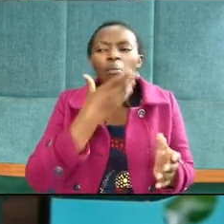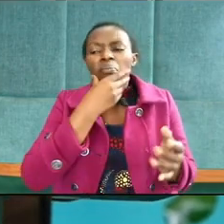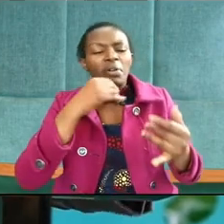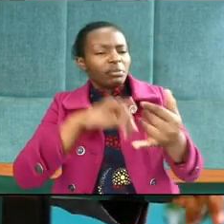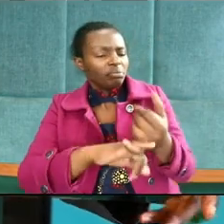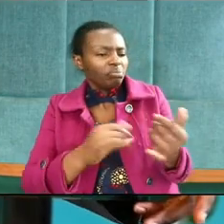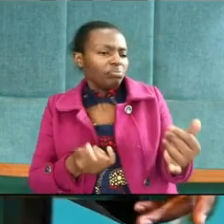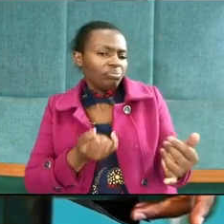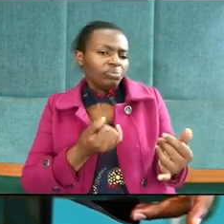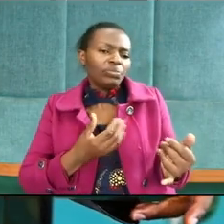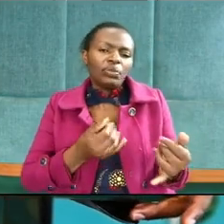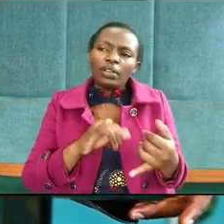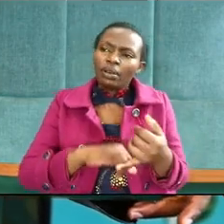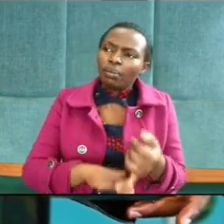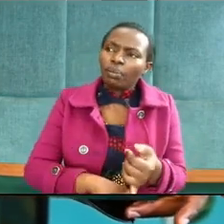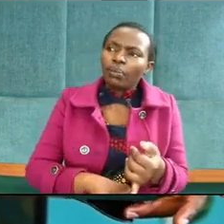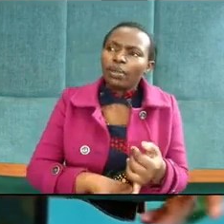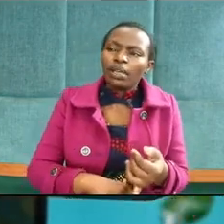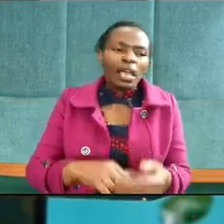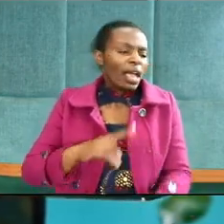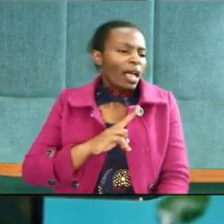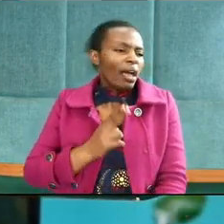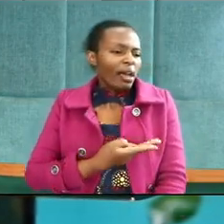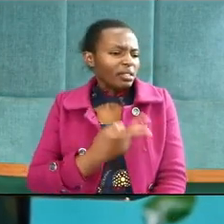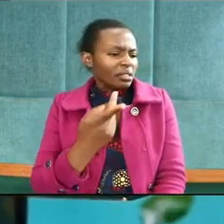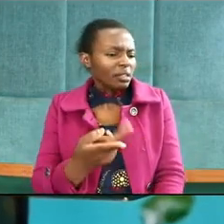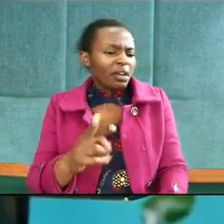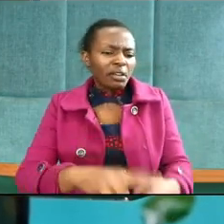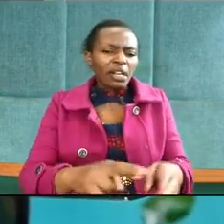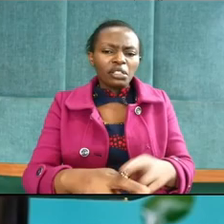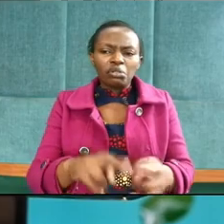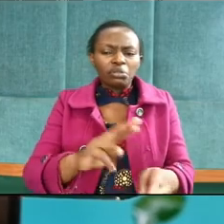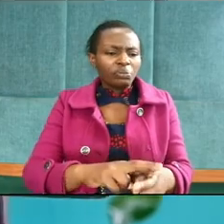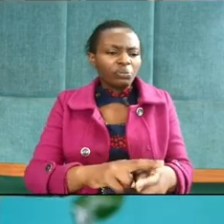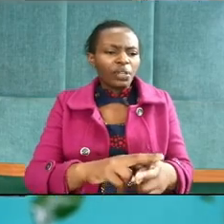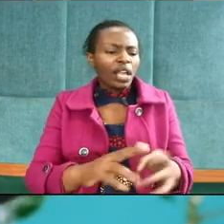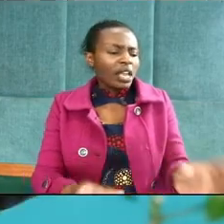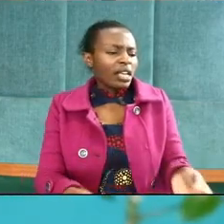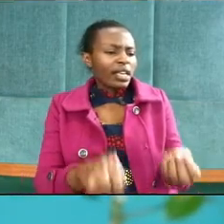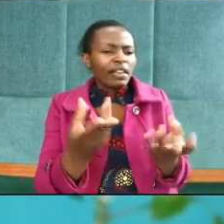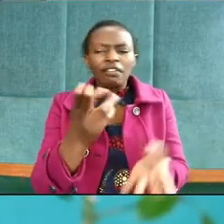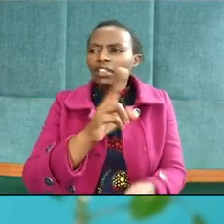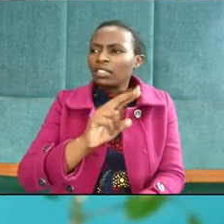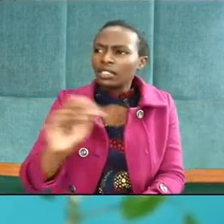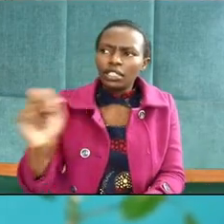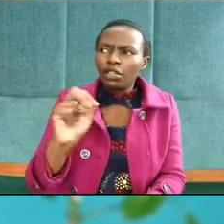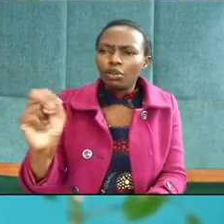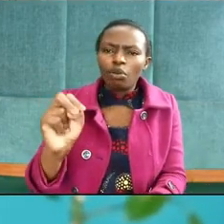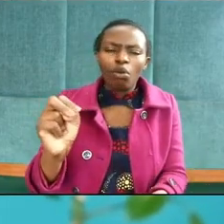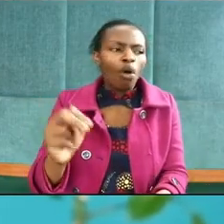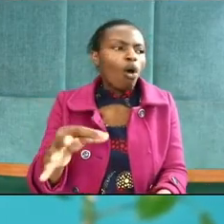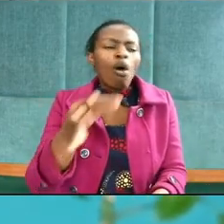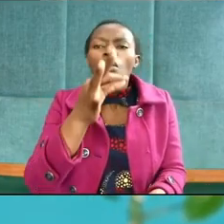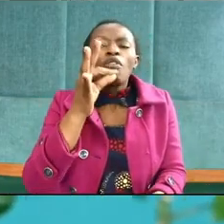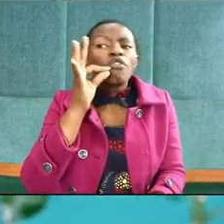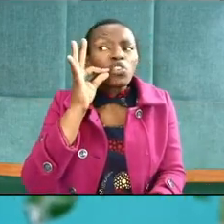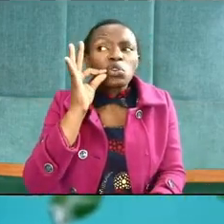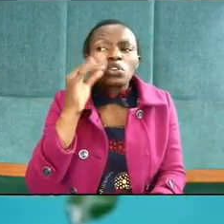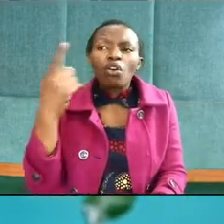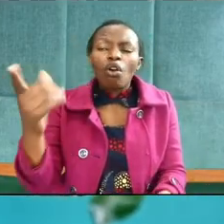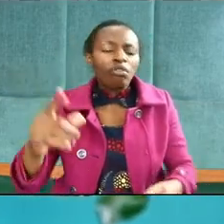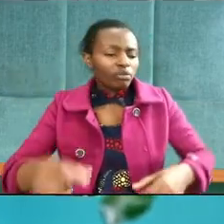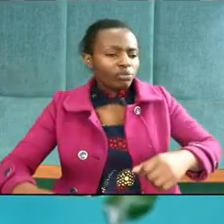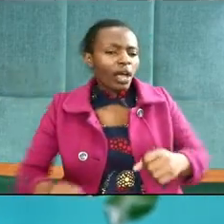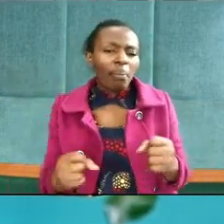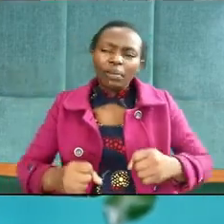when these relationships are not yielding the desired fruit of happiness,